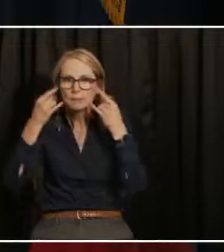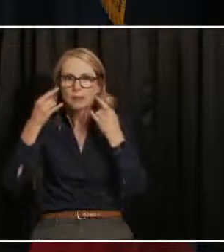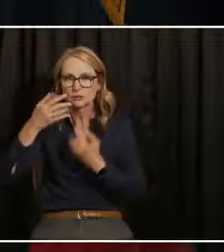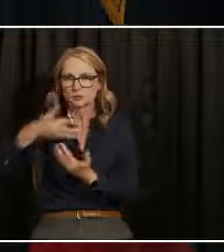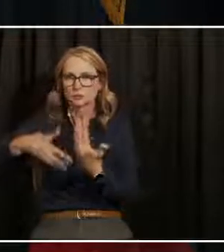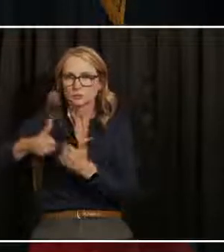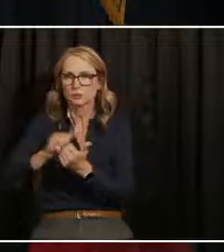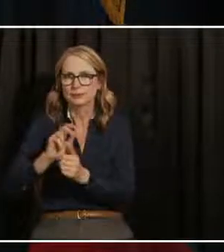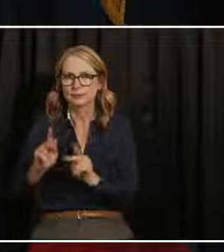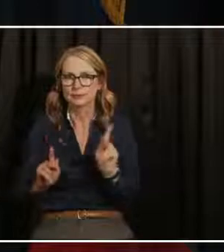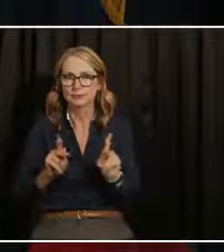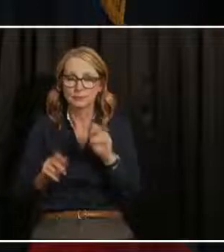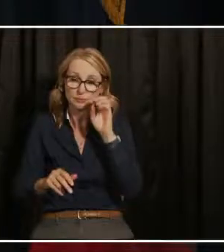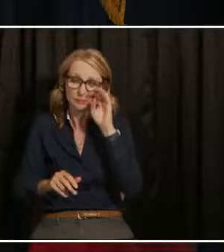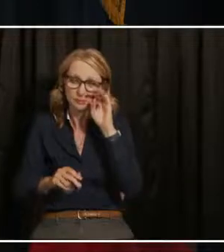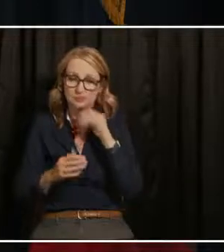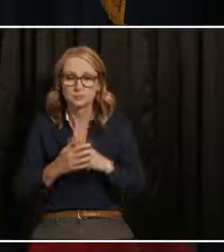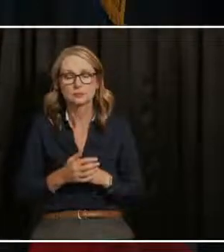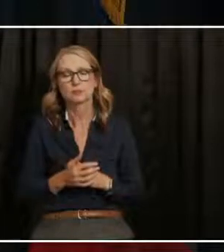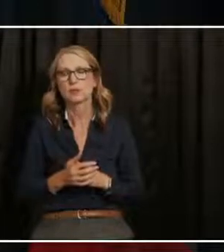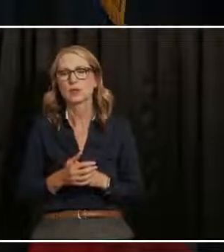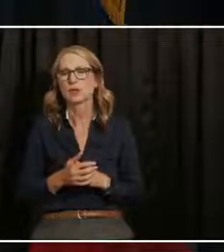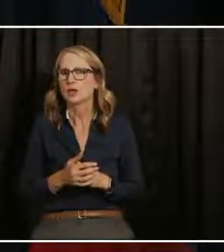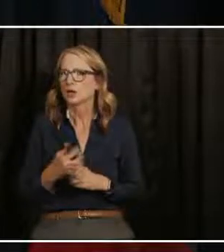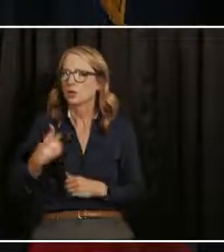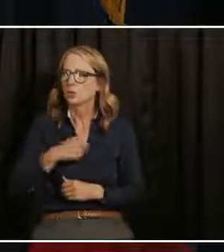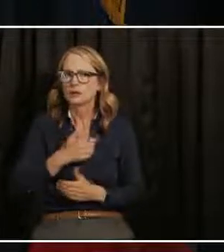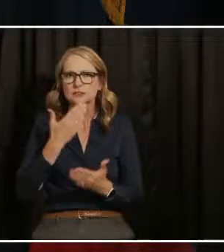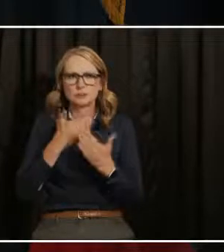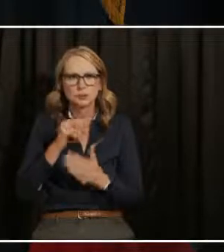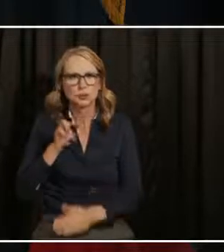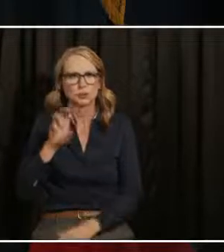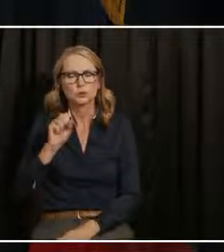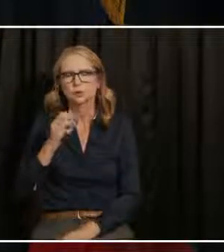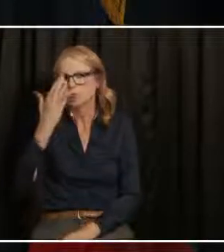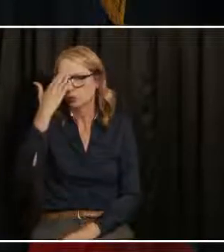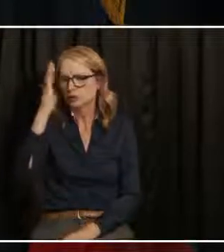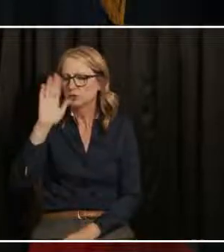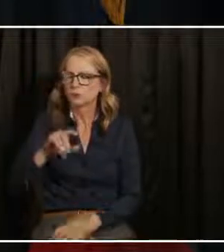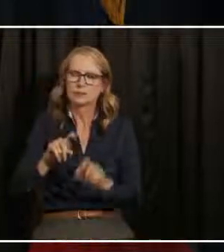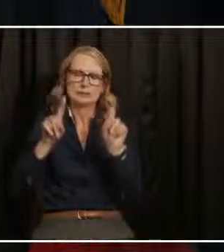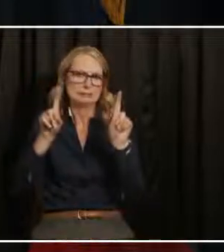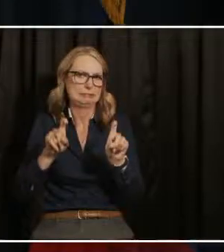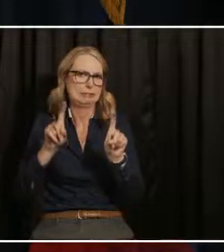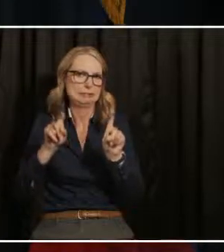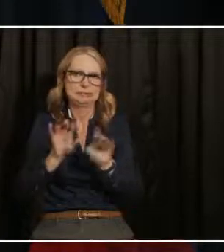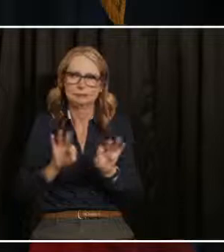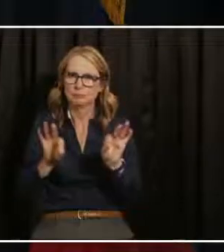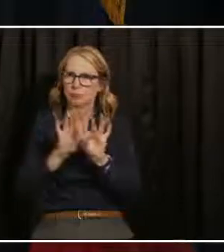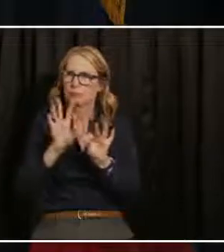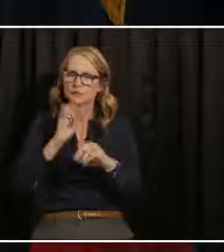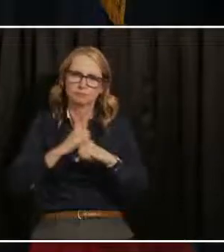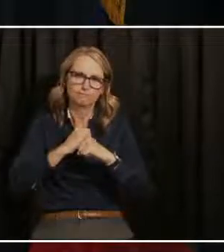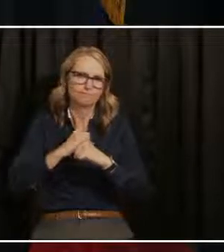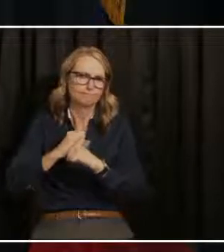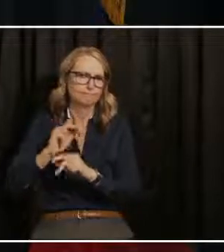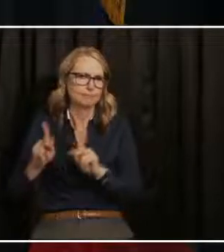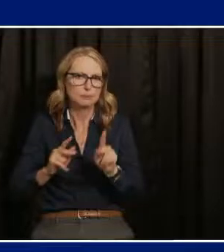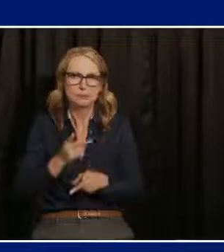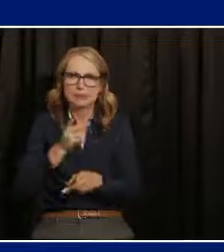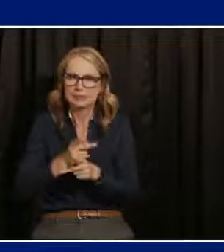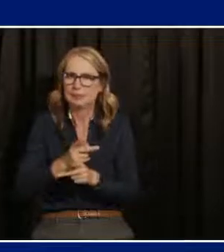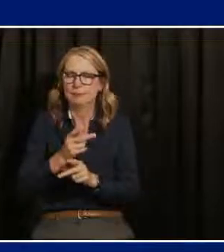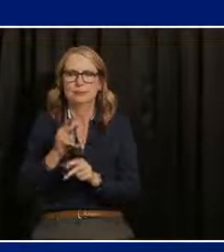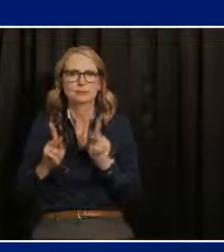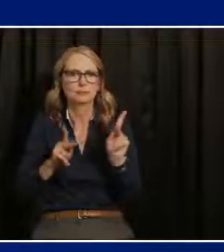today. We know that testing is one of the key areas to keep people safe. The sooner that somebody knows that they have COVID and they're contagious, the sooner they